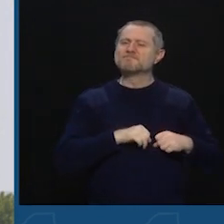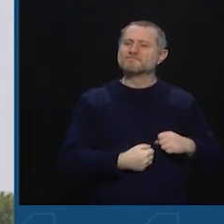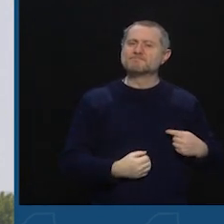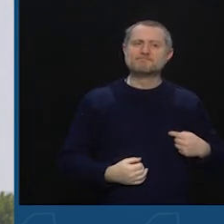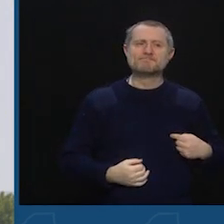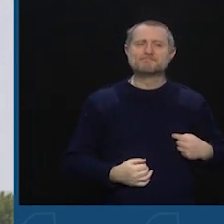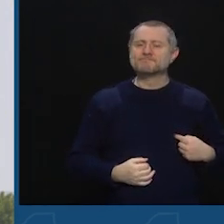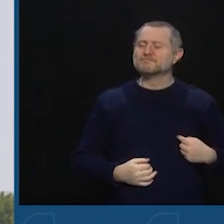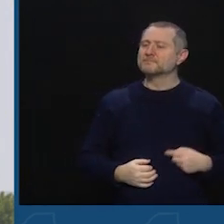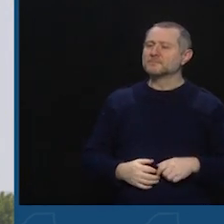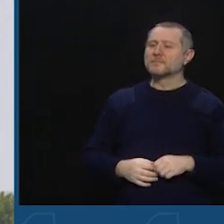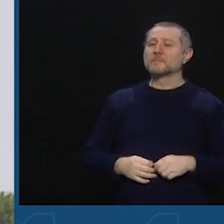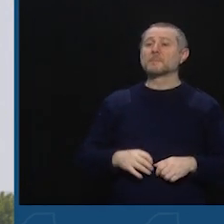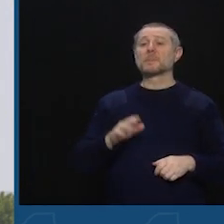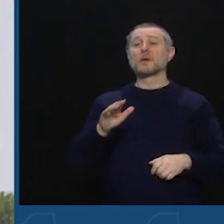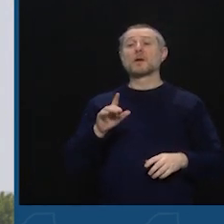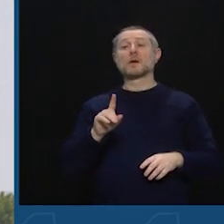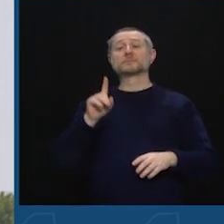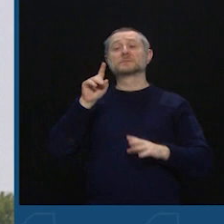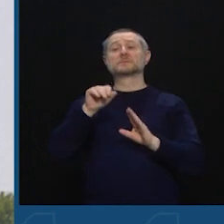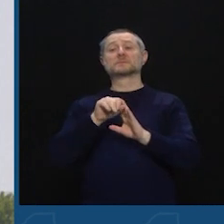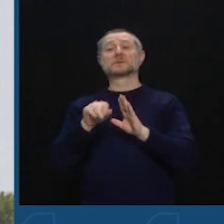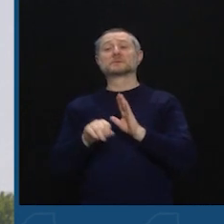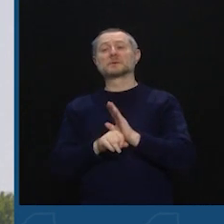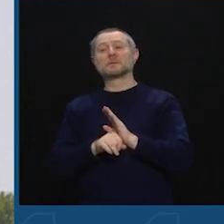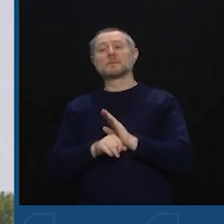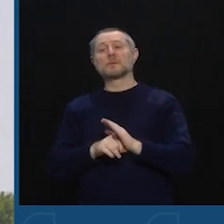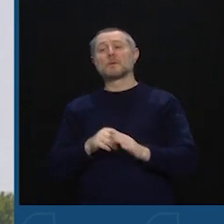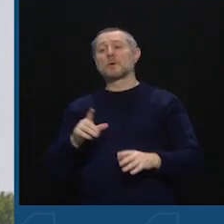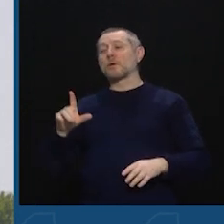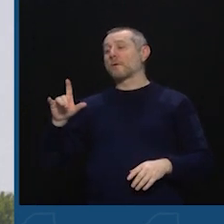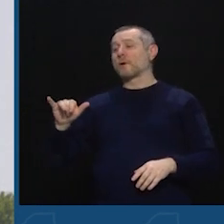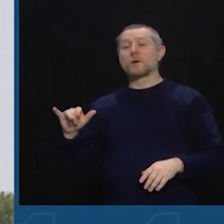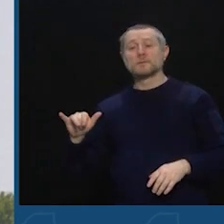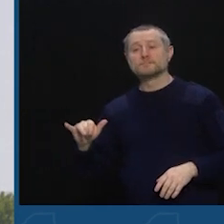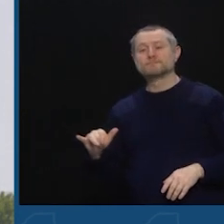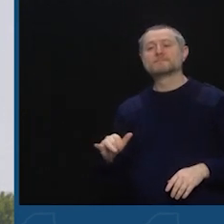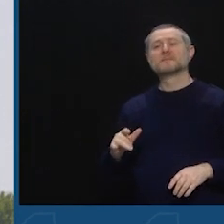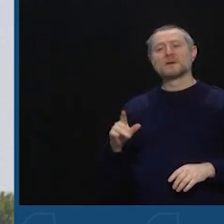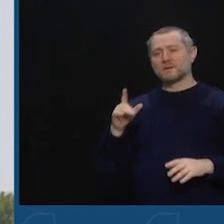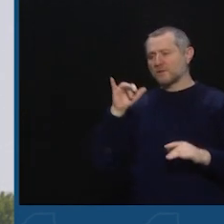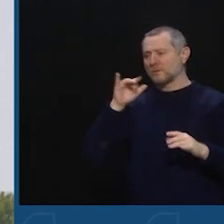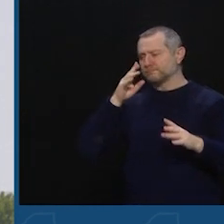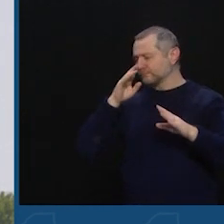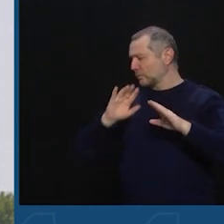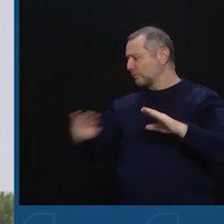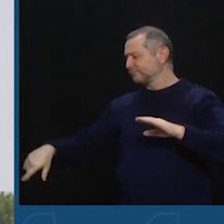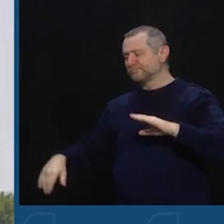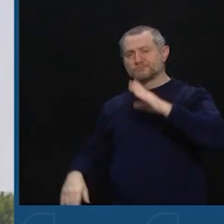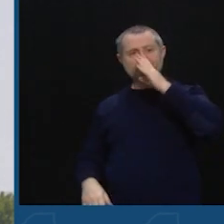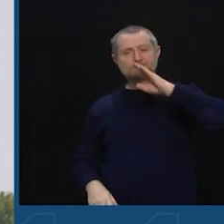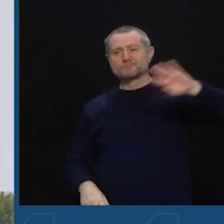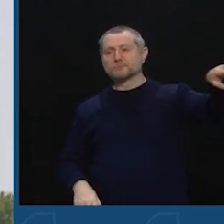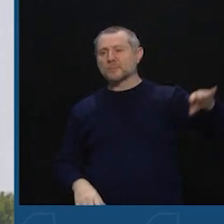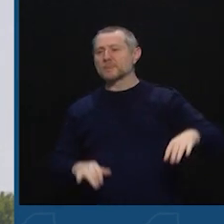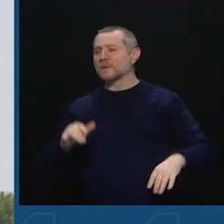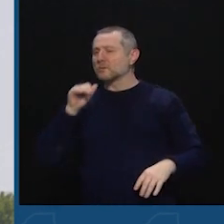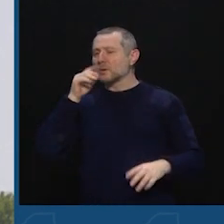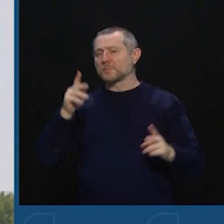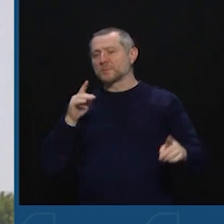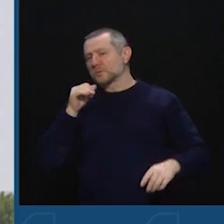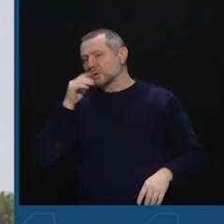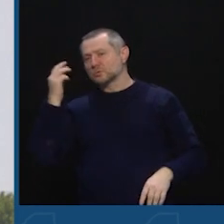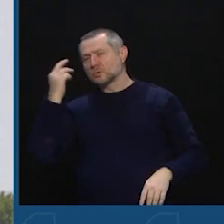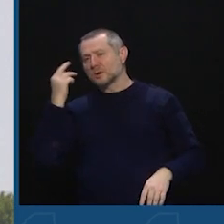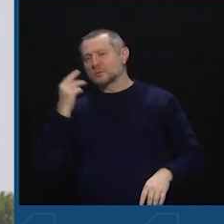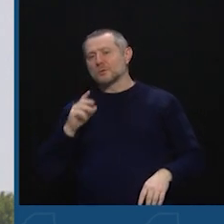But upstate, particularly in Long Island, places were just kind of forgotten. And people didn't realize that these are the places that have